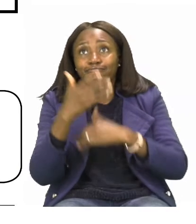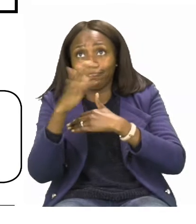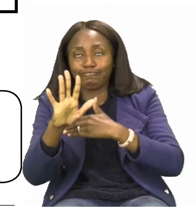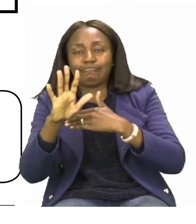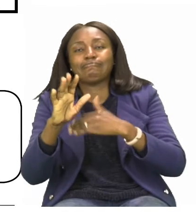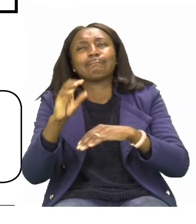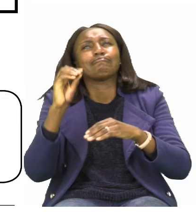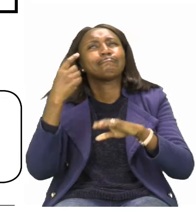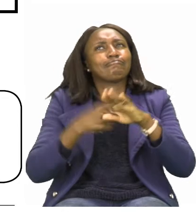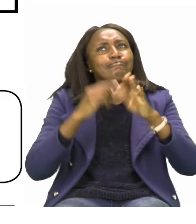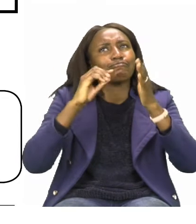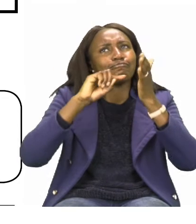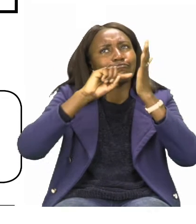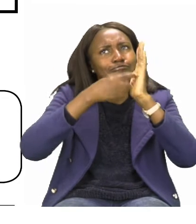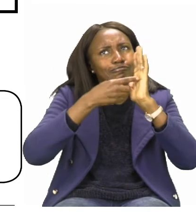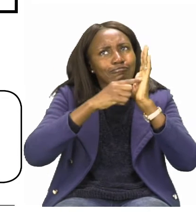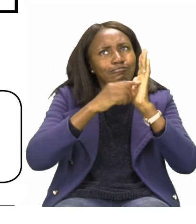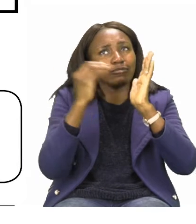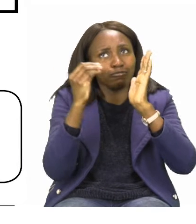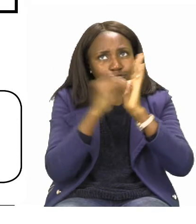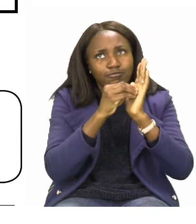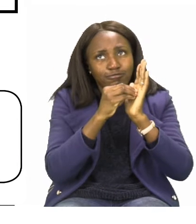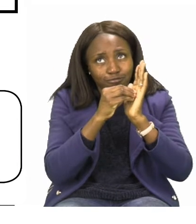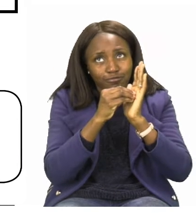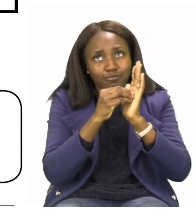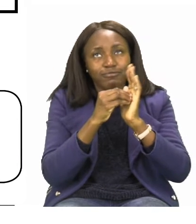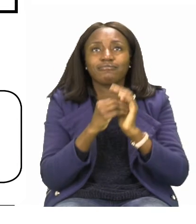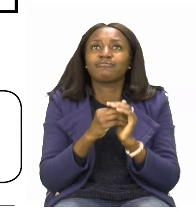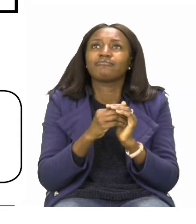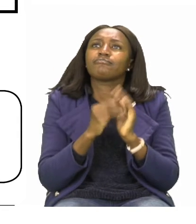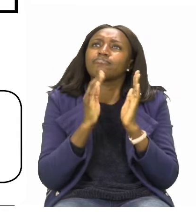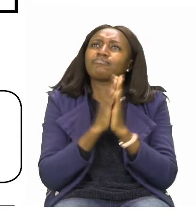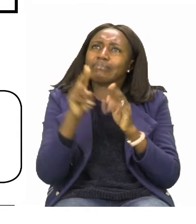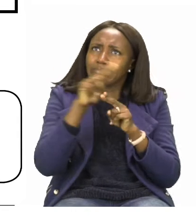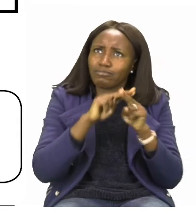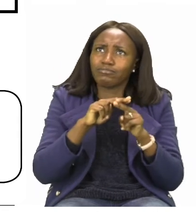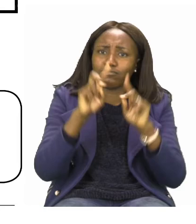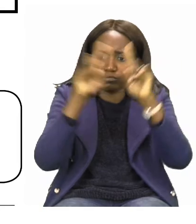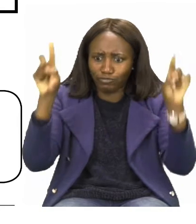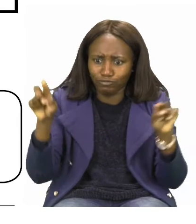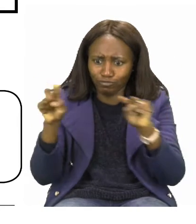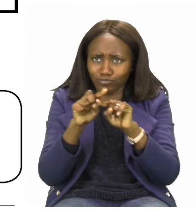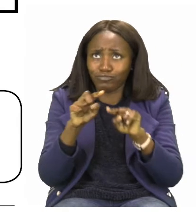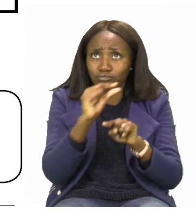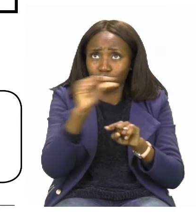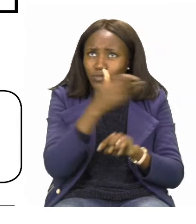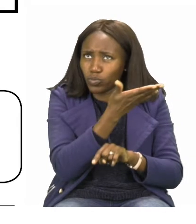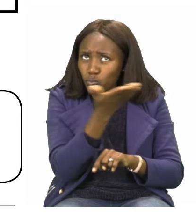then you end with a full stop. Try to use all the words that are in the boxes.